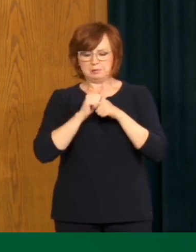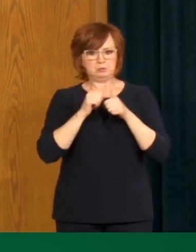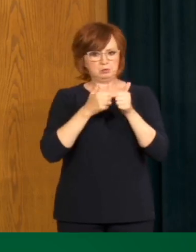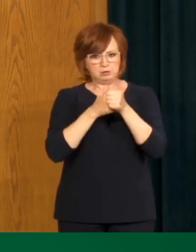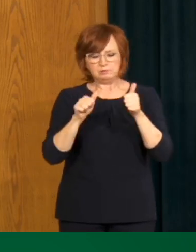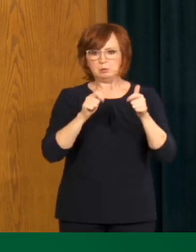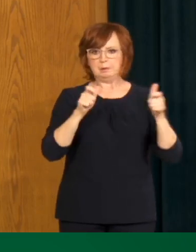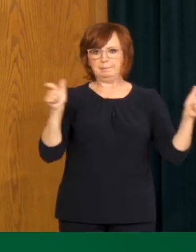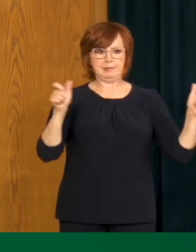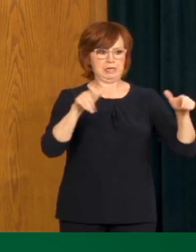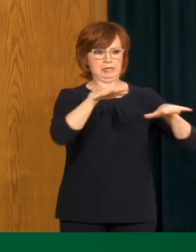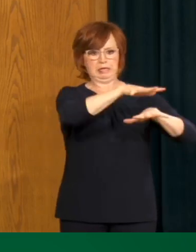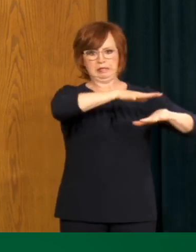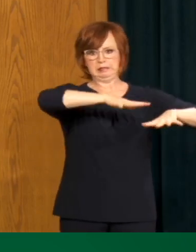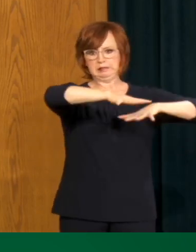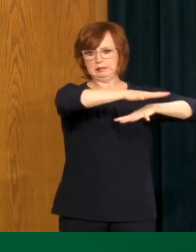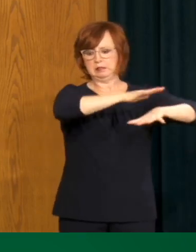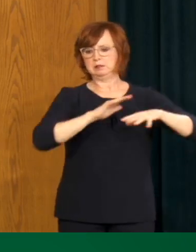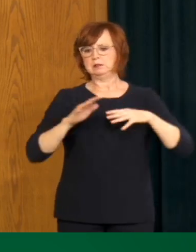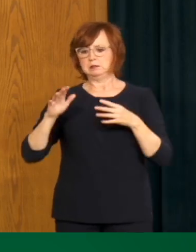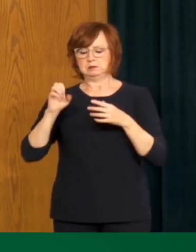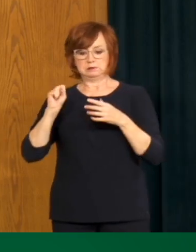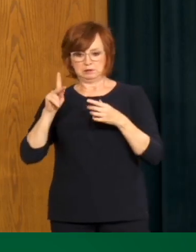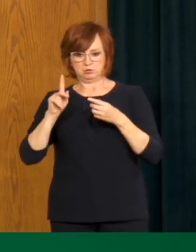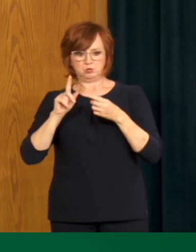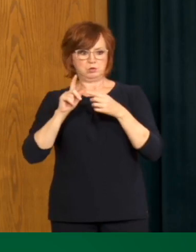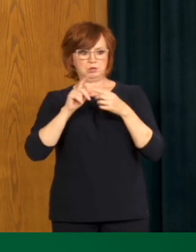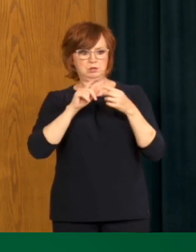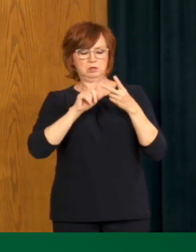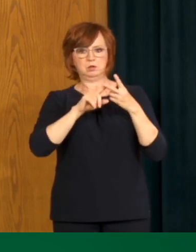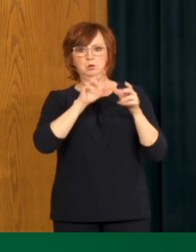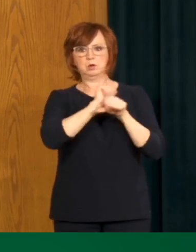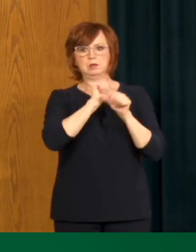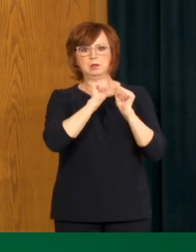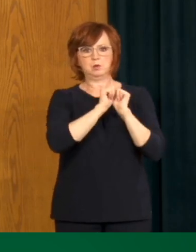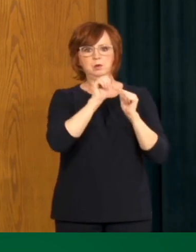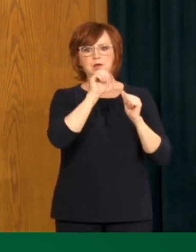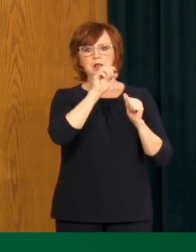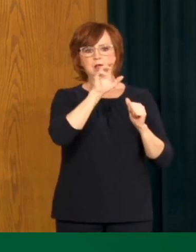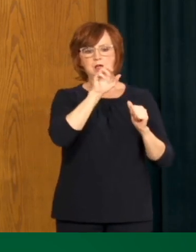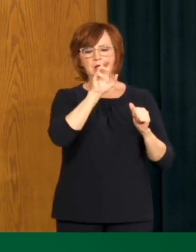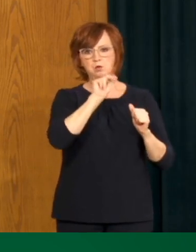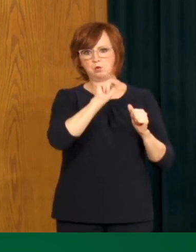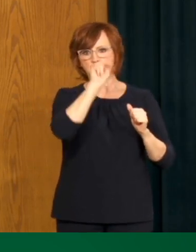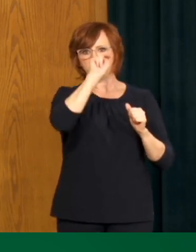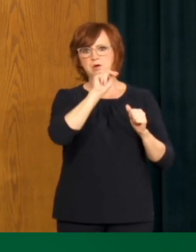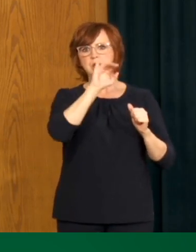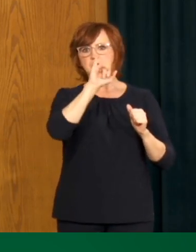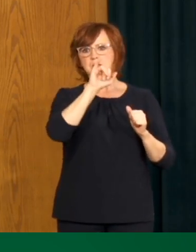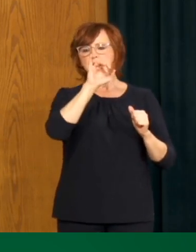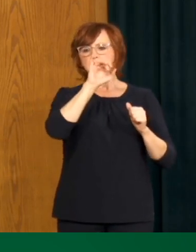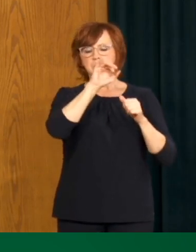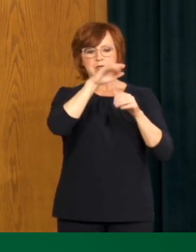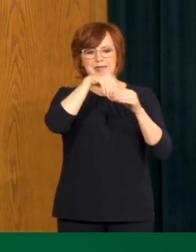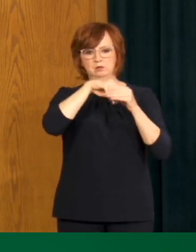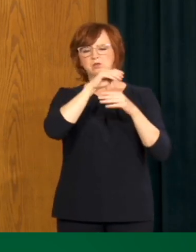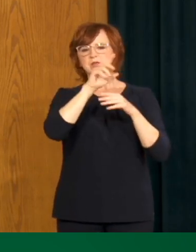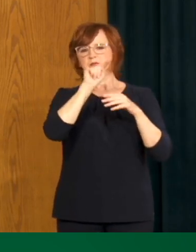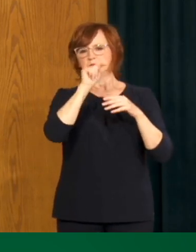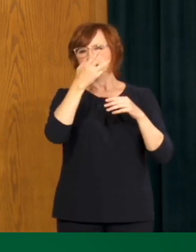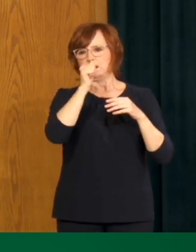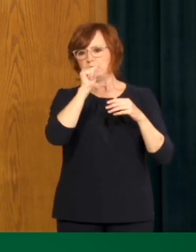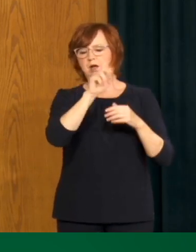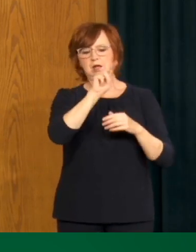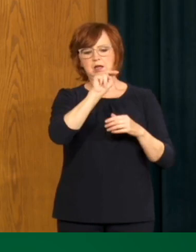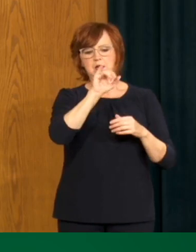closely with the Northern Intertribal Health Authority, or the NITHA or NITHA, to do contact tracing and testing of all of those who